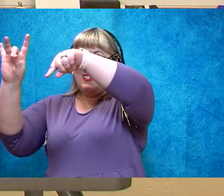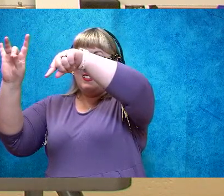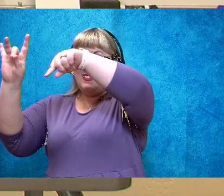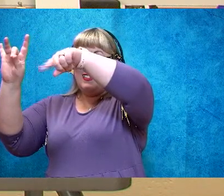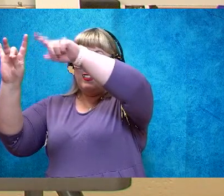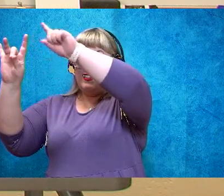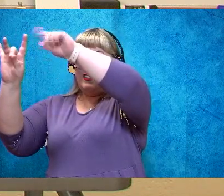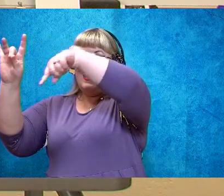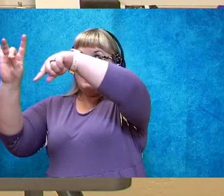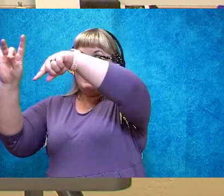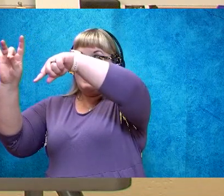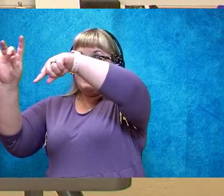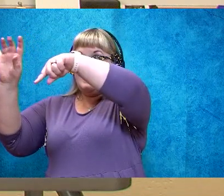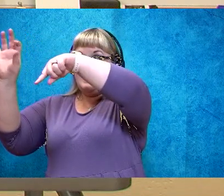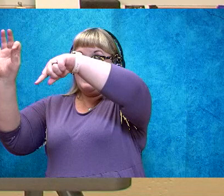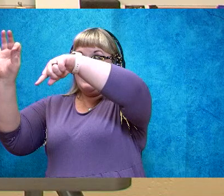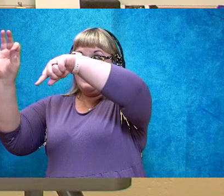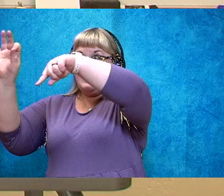8,